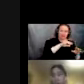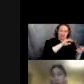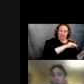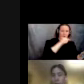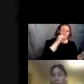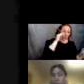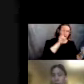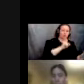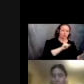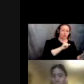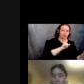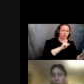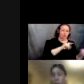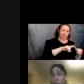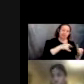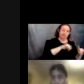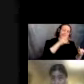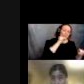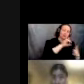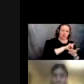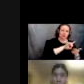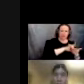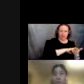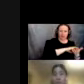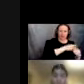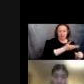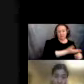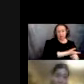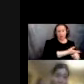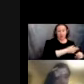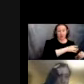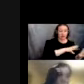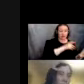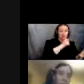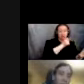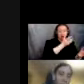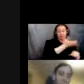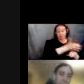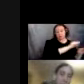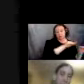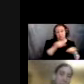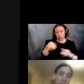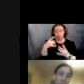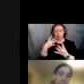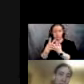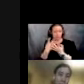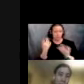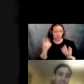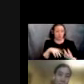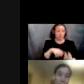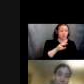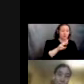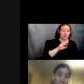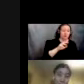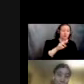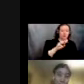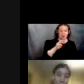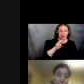from discrimination. They lost their jobs, but they didn't go to camp. The Masamizu family was